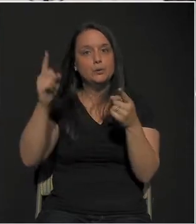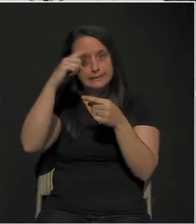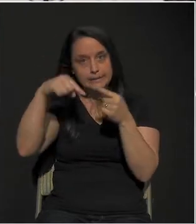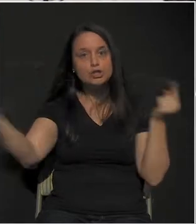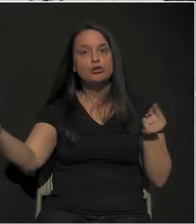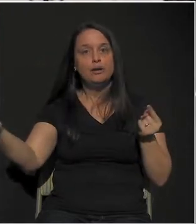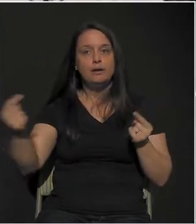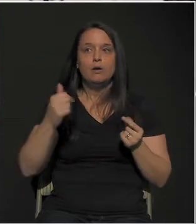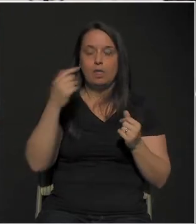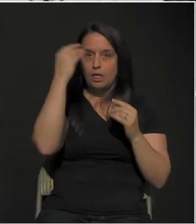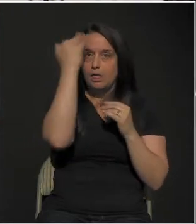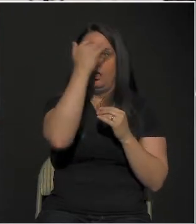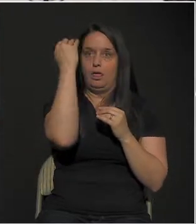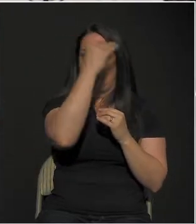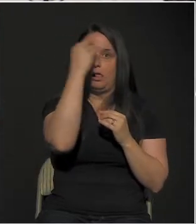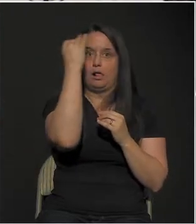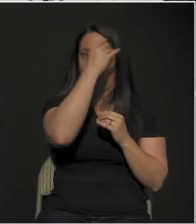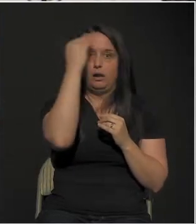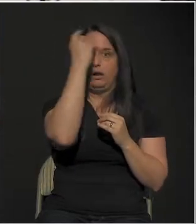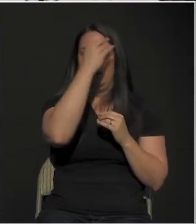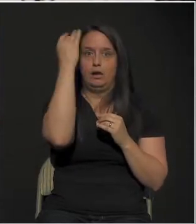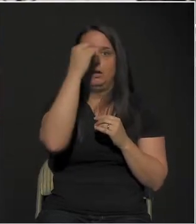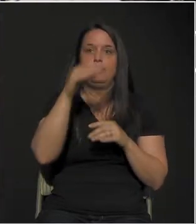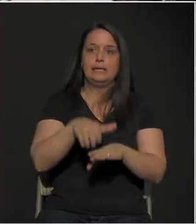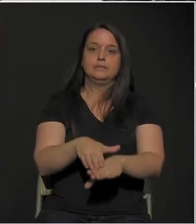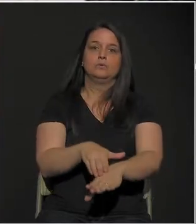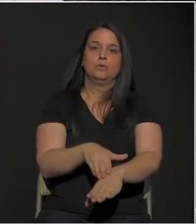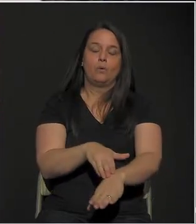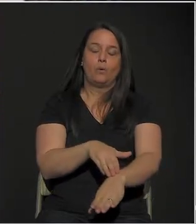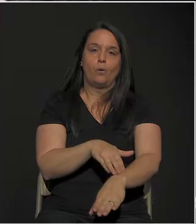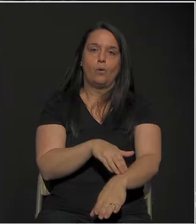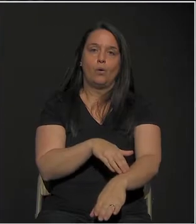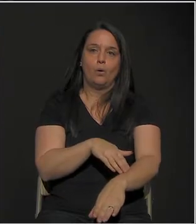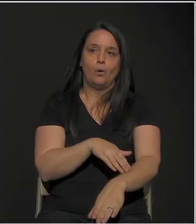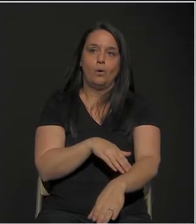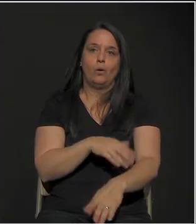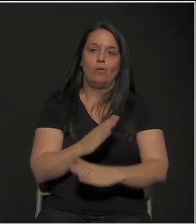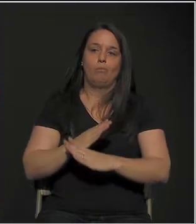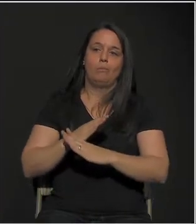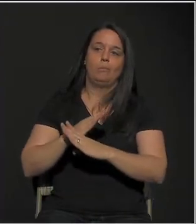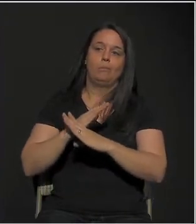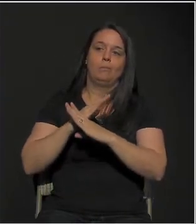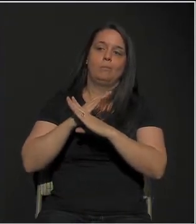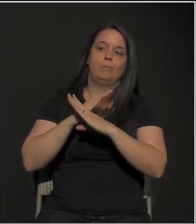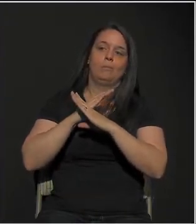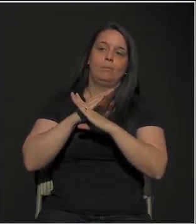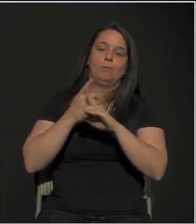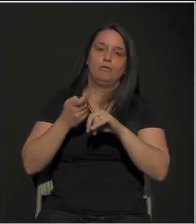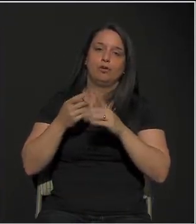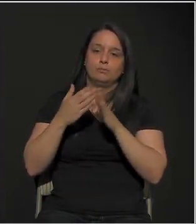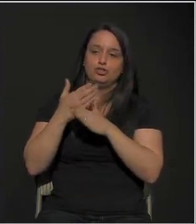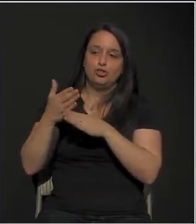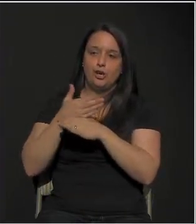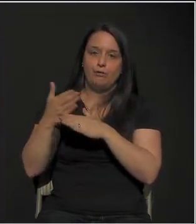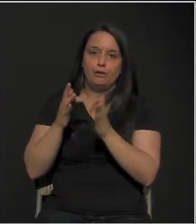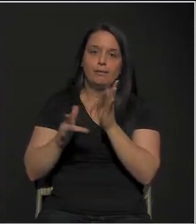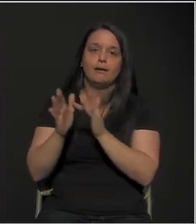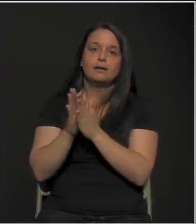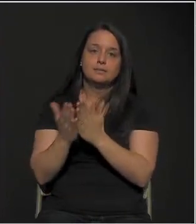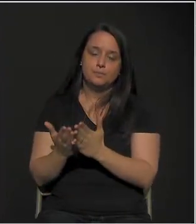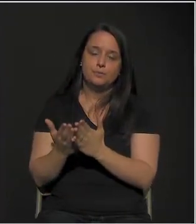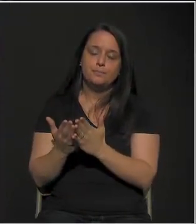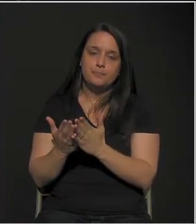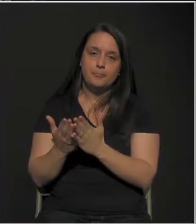those thoughts start running through my mind, and they slow me down from sharing the gospel.